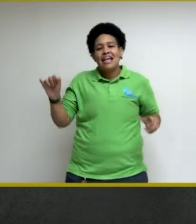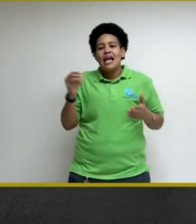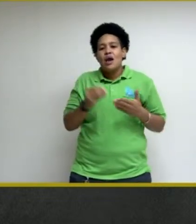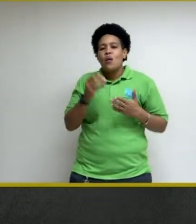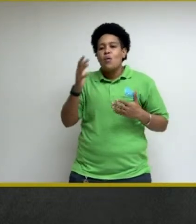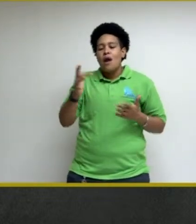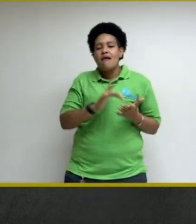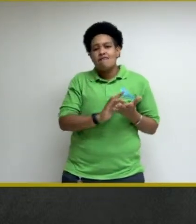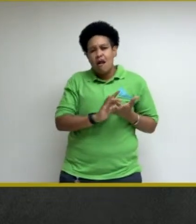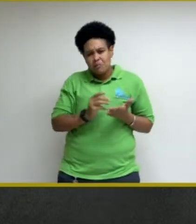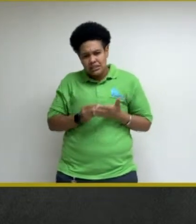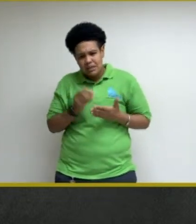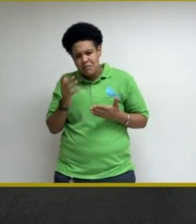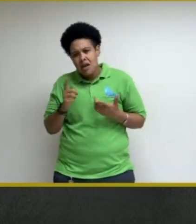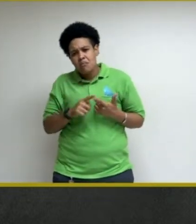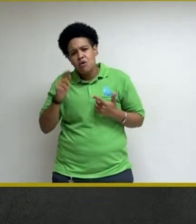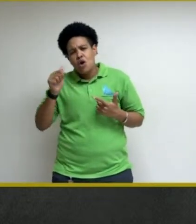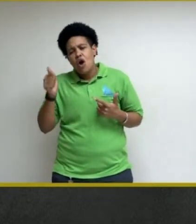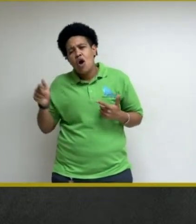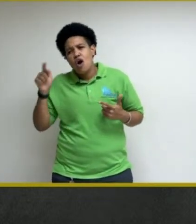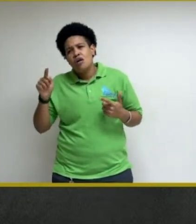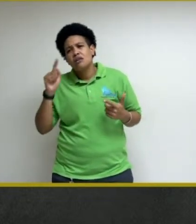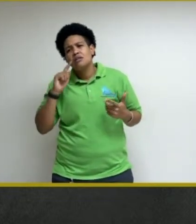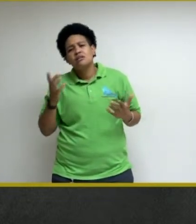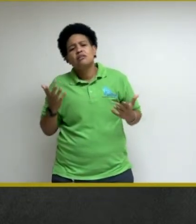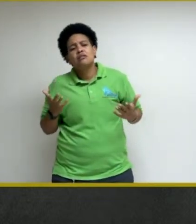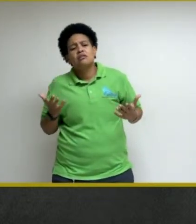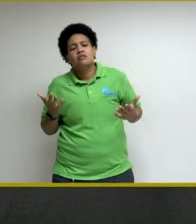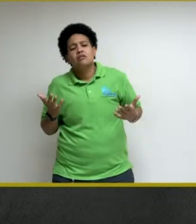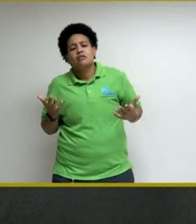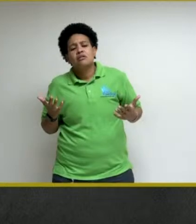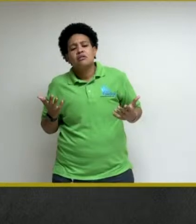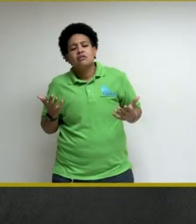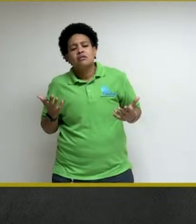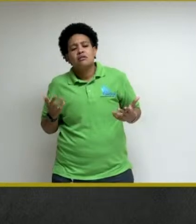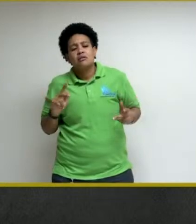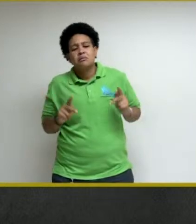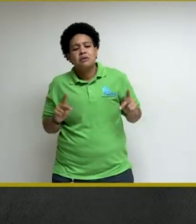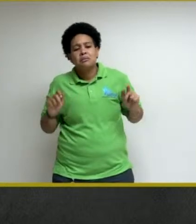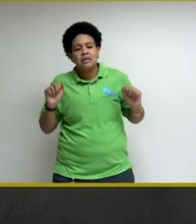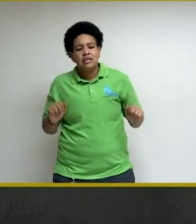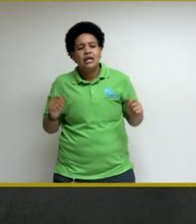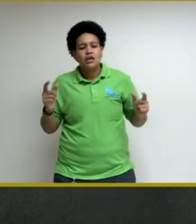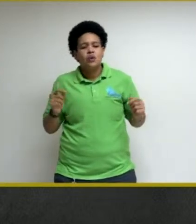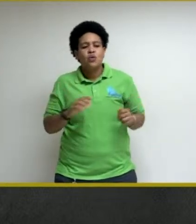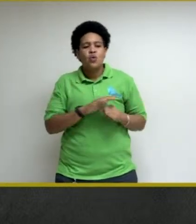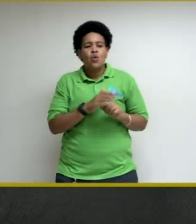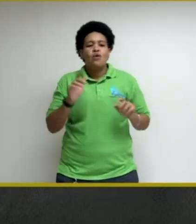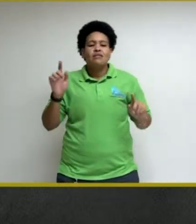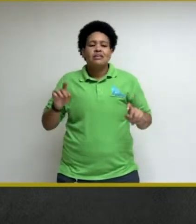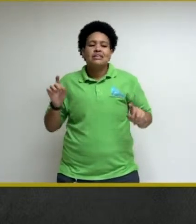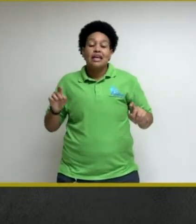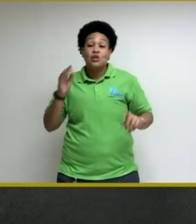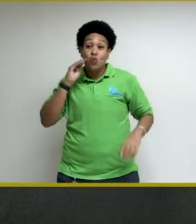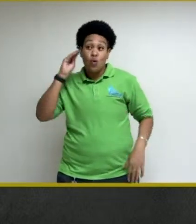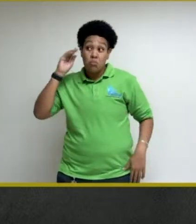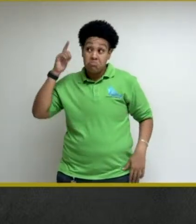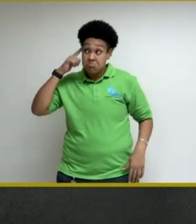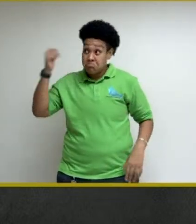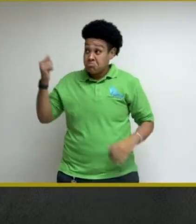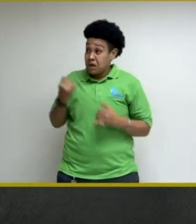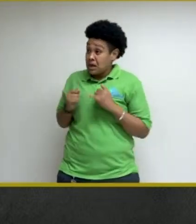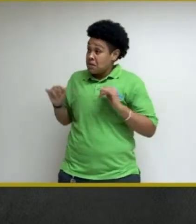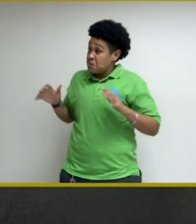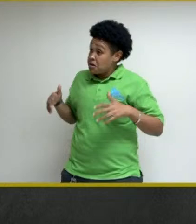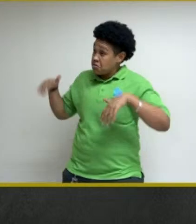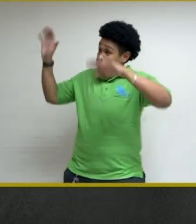at pharmacies and other such. And people can do the COVID-19 tests at home. A number of people